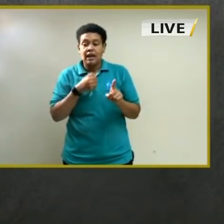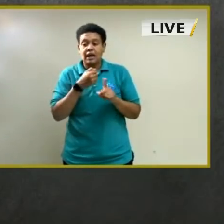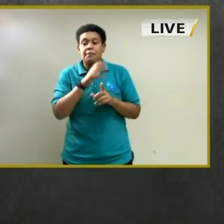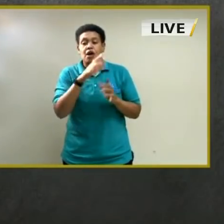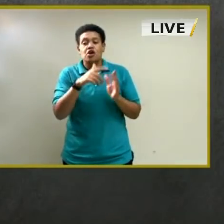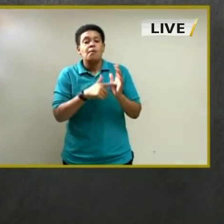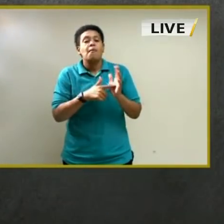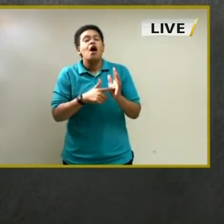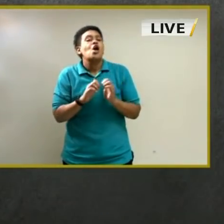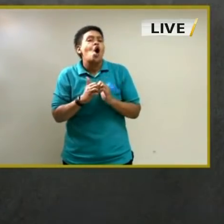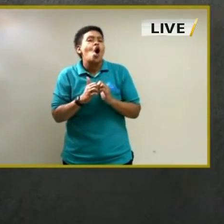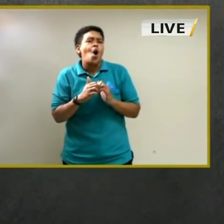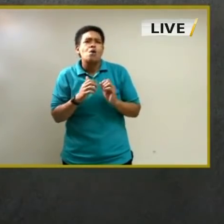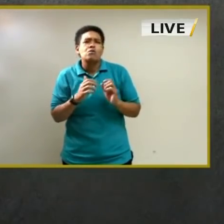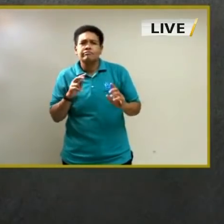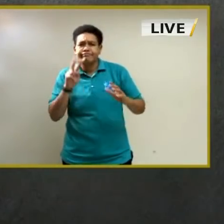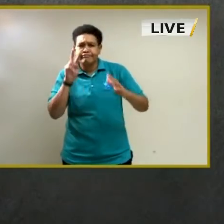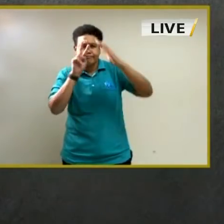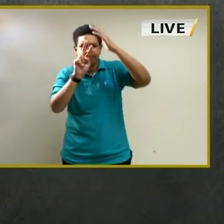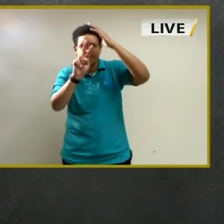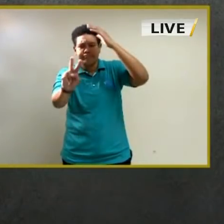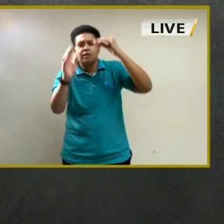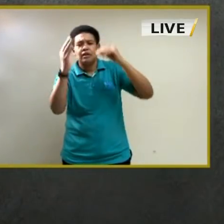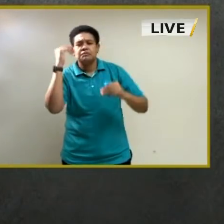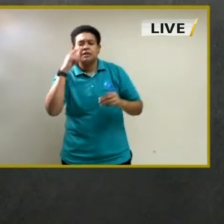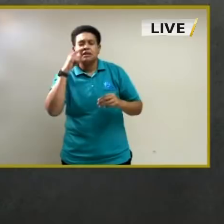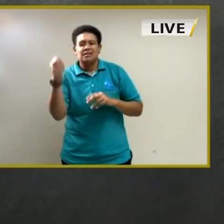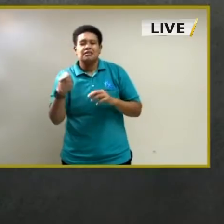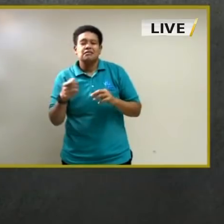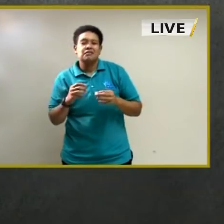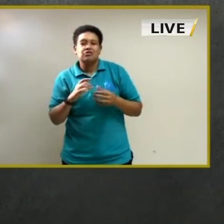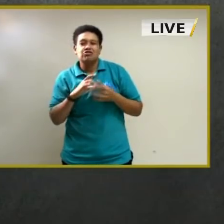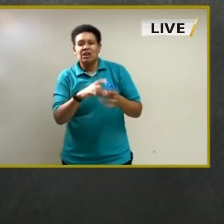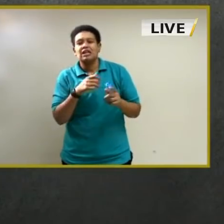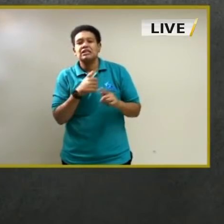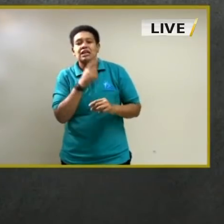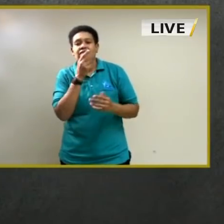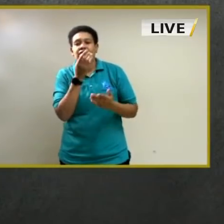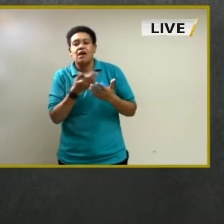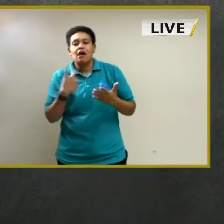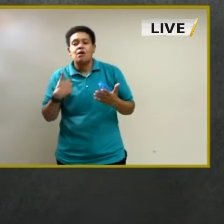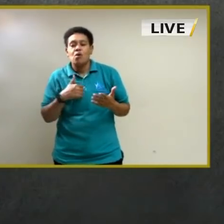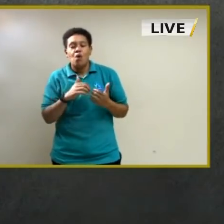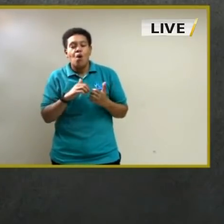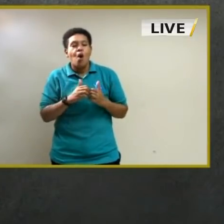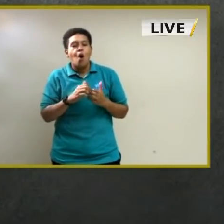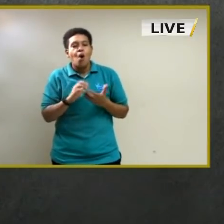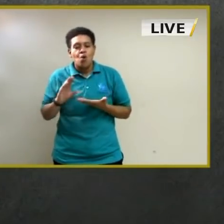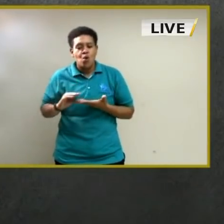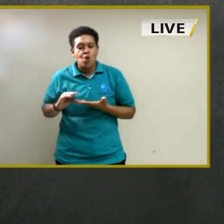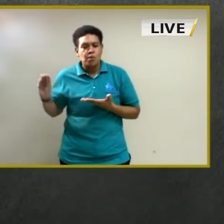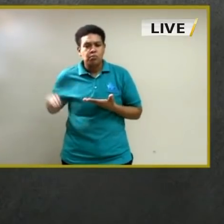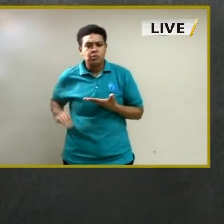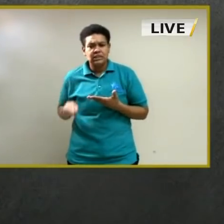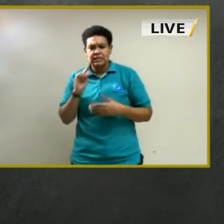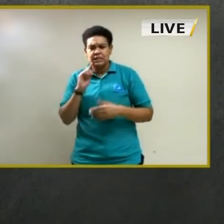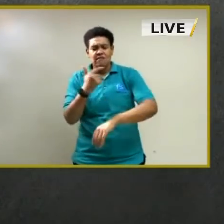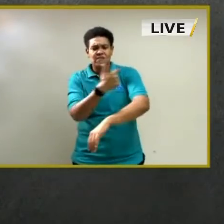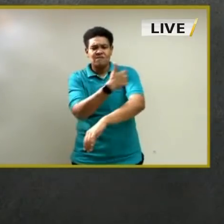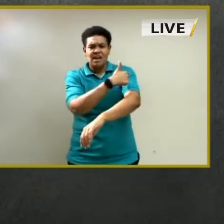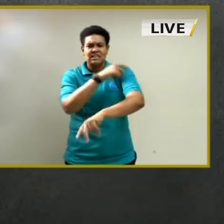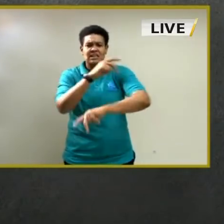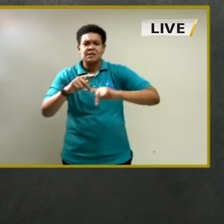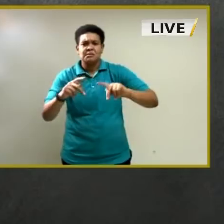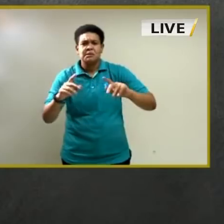modeling in terms of the fact that how has the low percentage of vaccination in